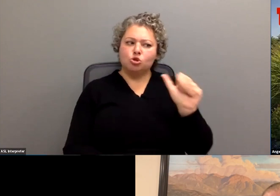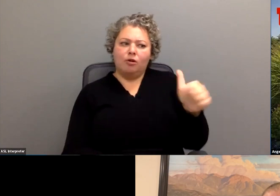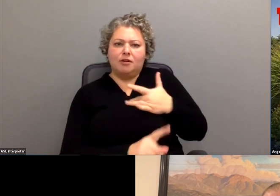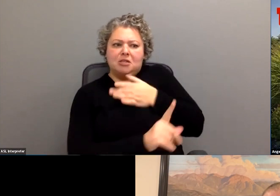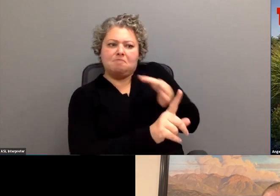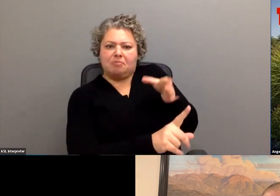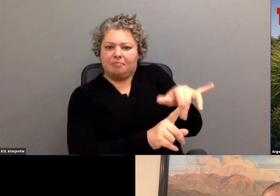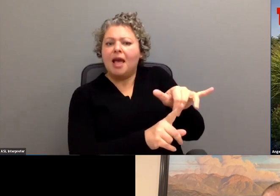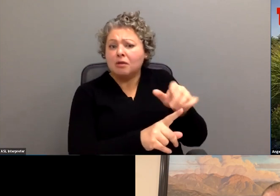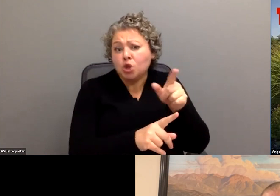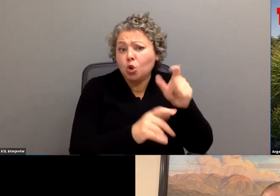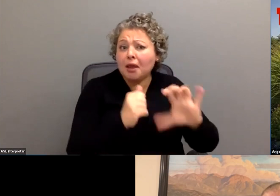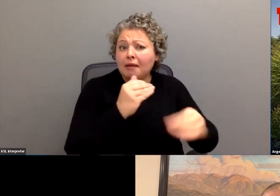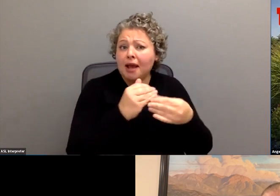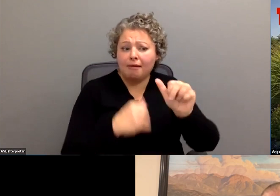content on Sprout Social.